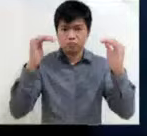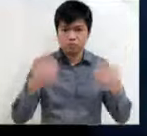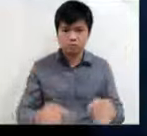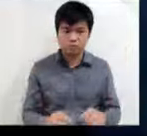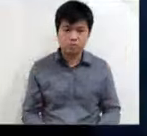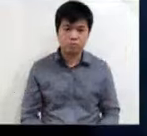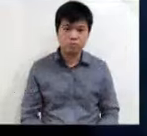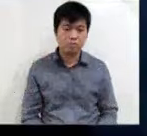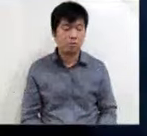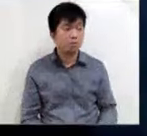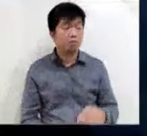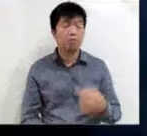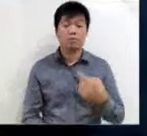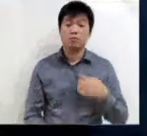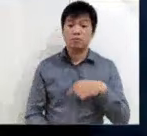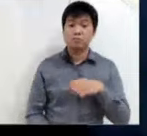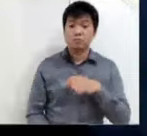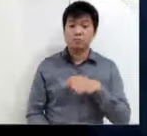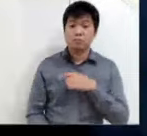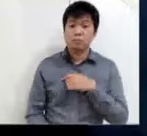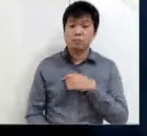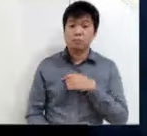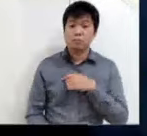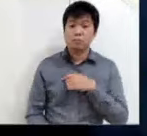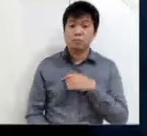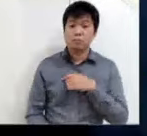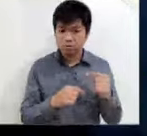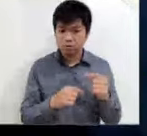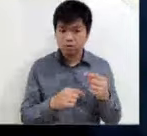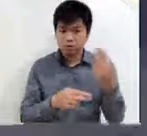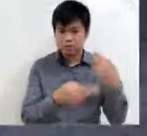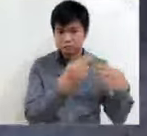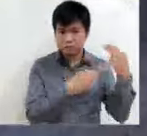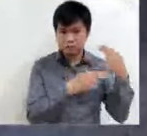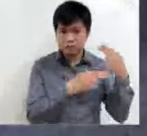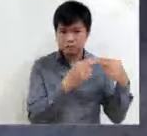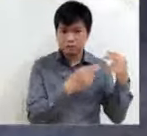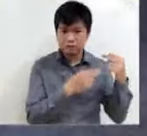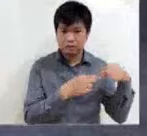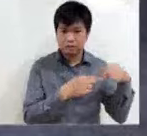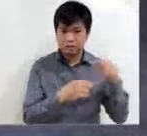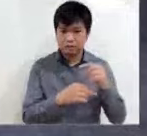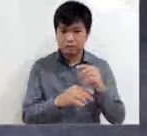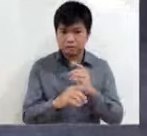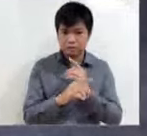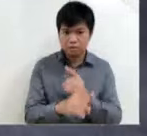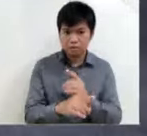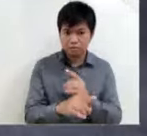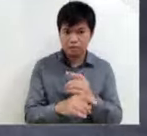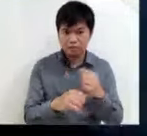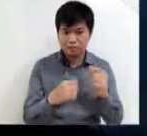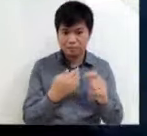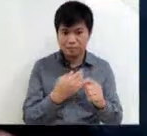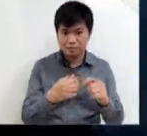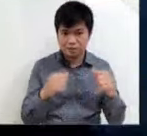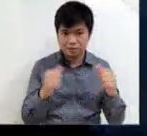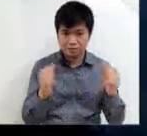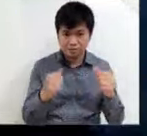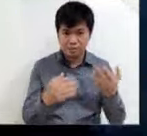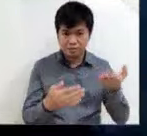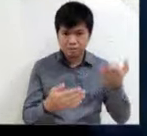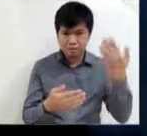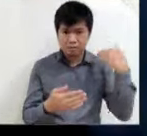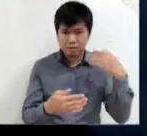to our shared history. Our mutual defense treaty dates back over 70 years to 1951.